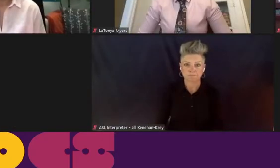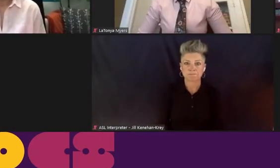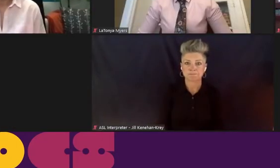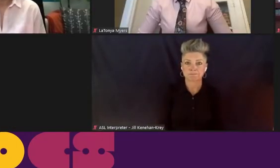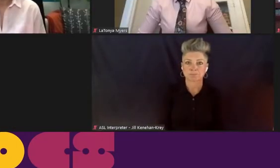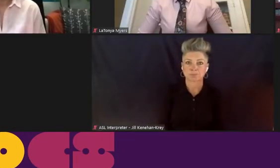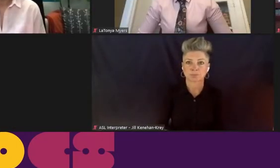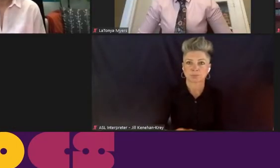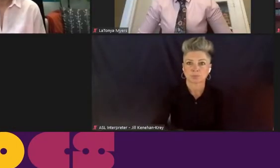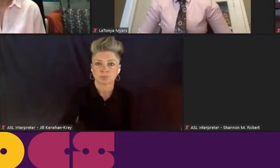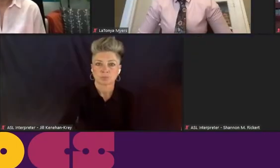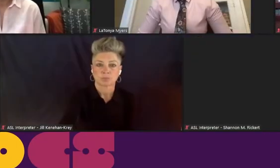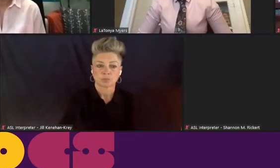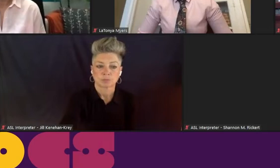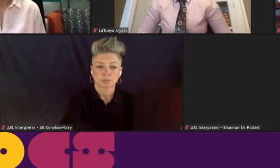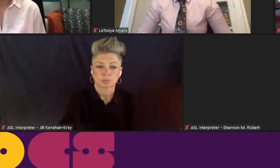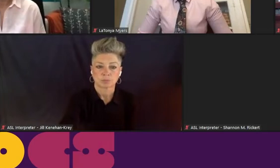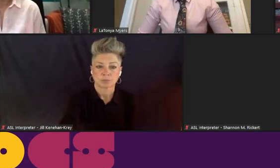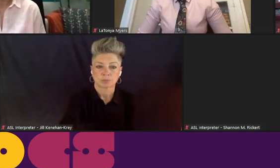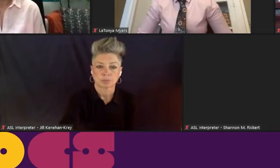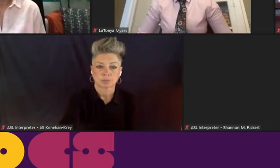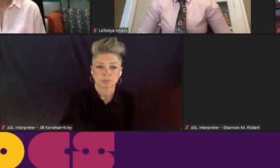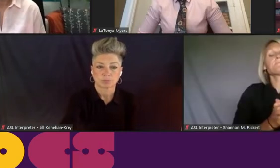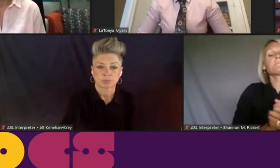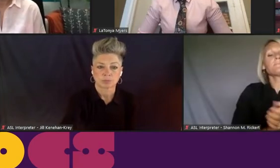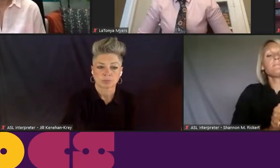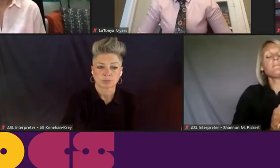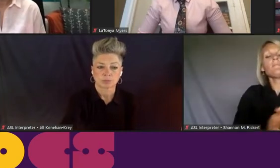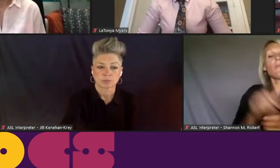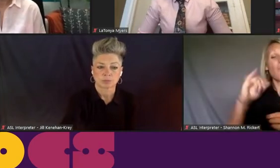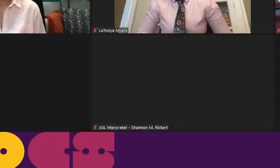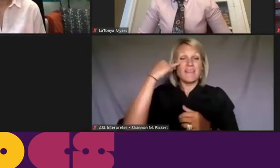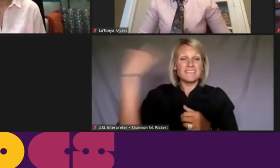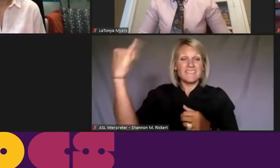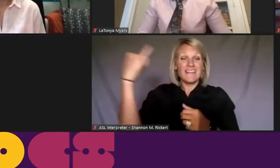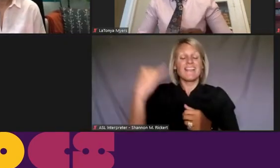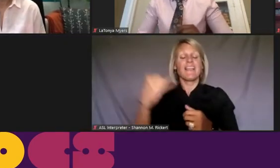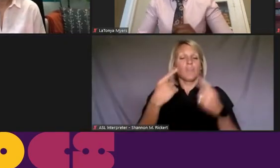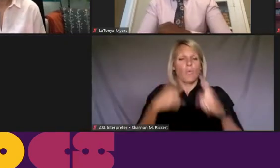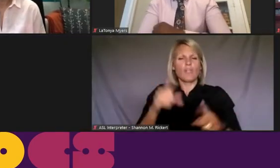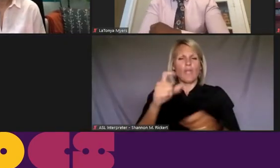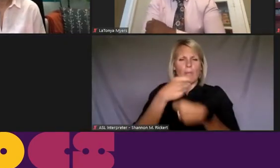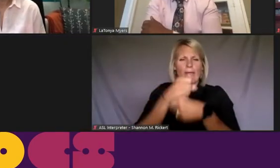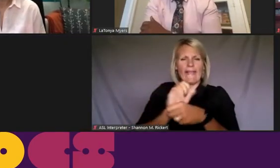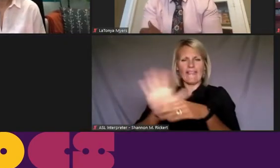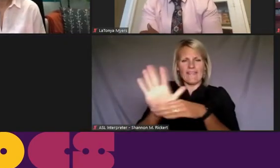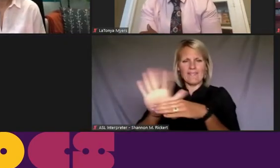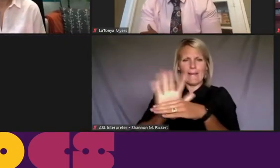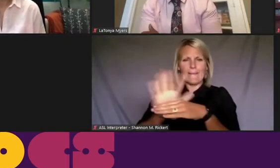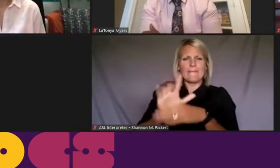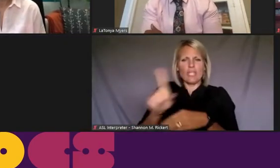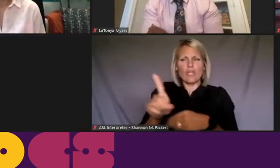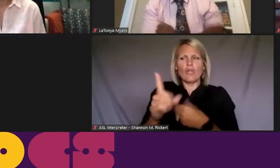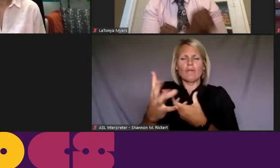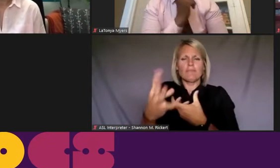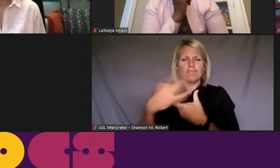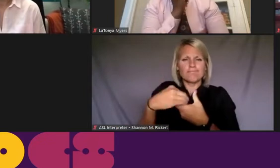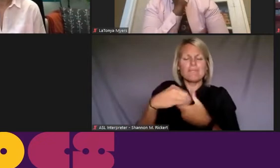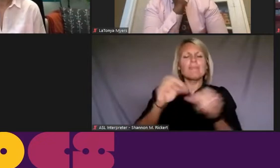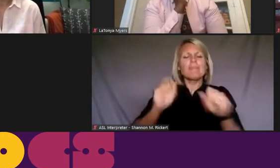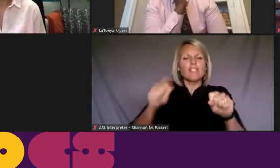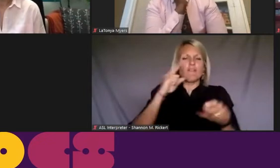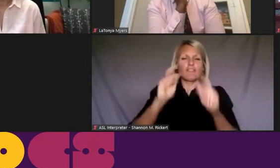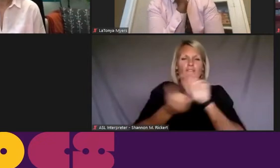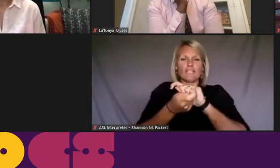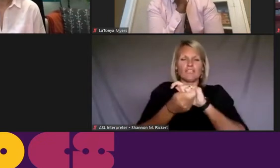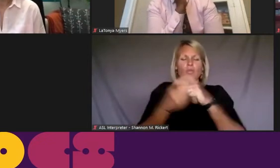you for that, and I think it brings you as well, this idea that even as you're making the film, you're engaged in the potential for change, as you identify